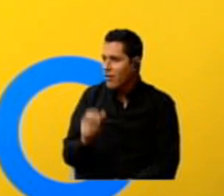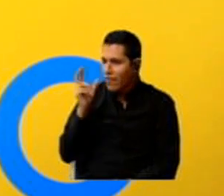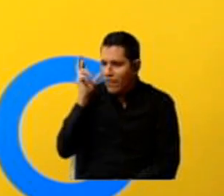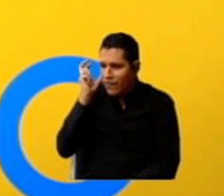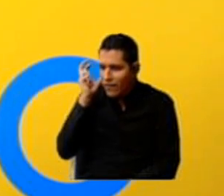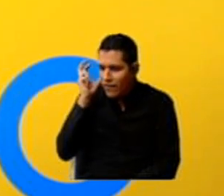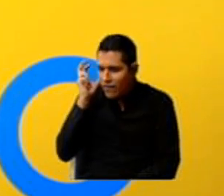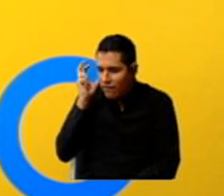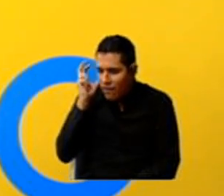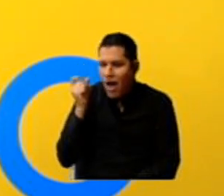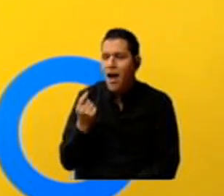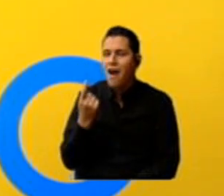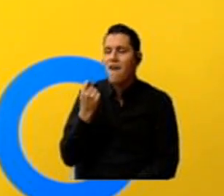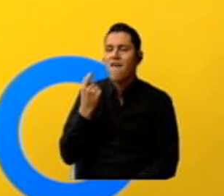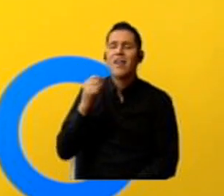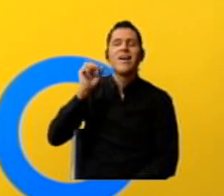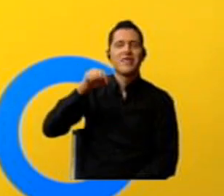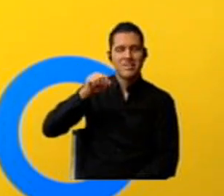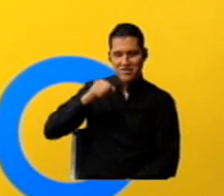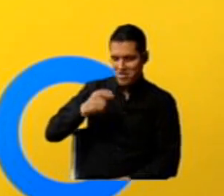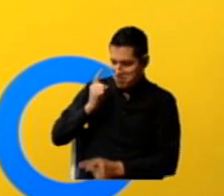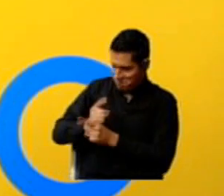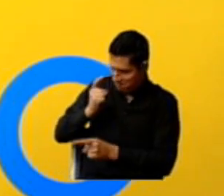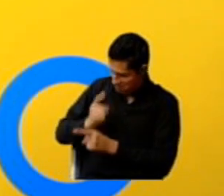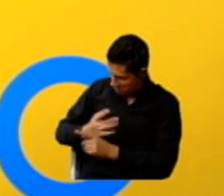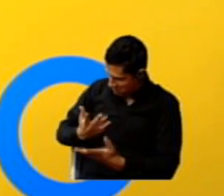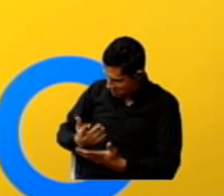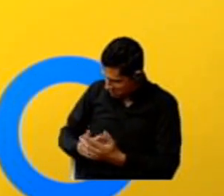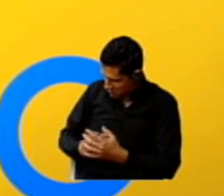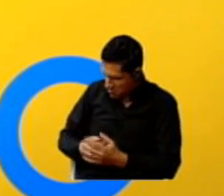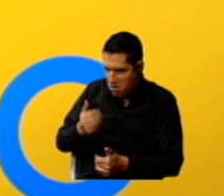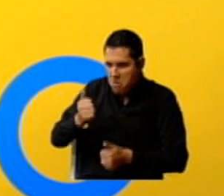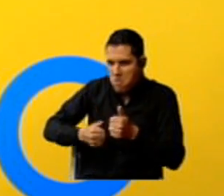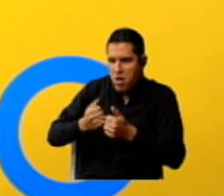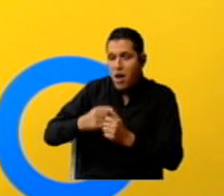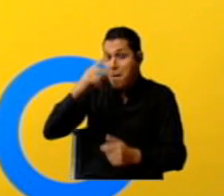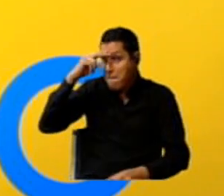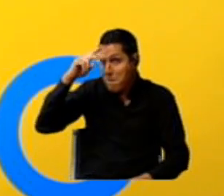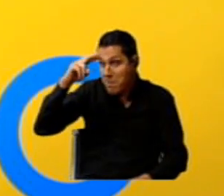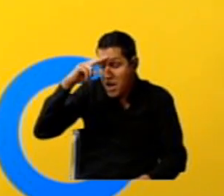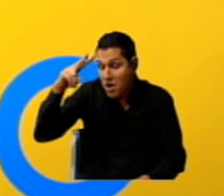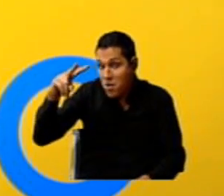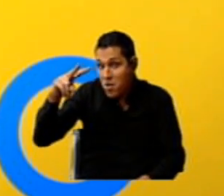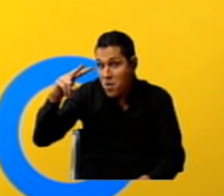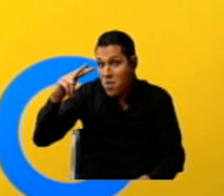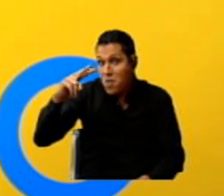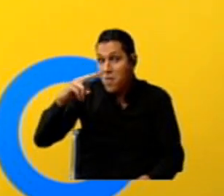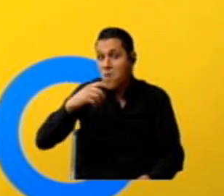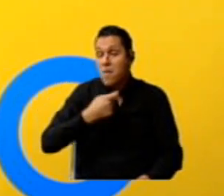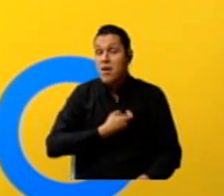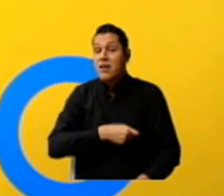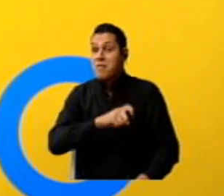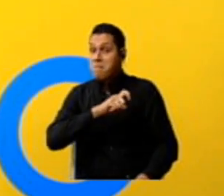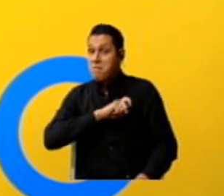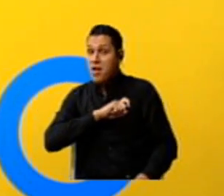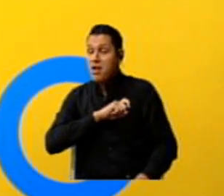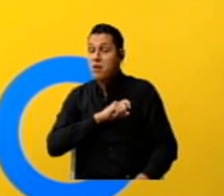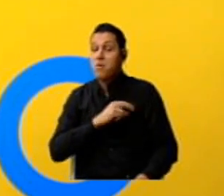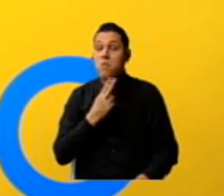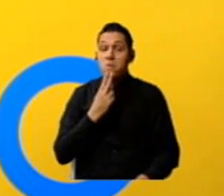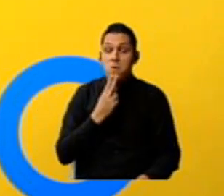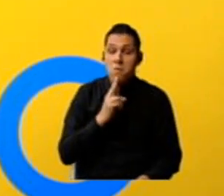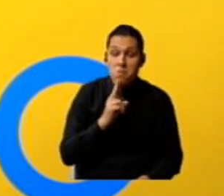Okay, yeah, very good. What about Mexico, España, Honduras,